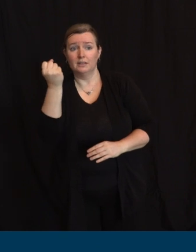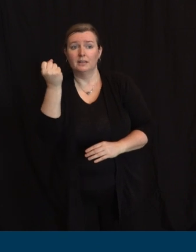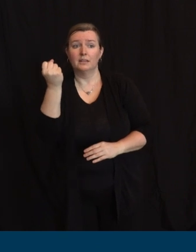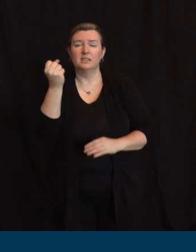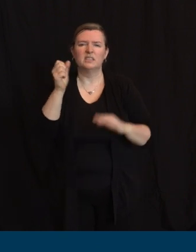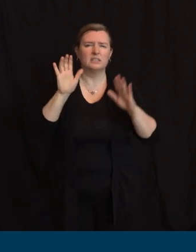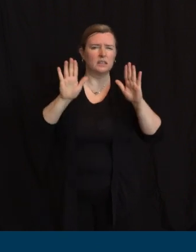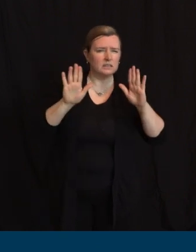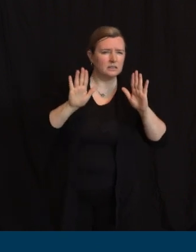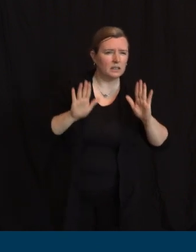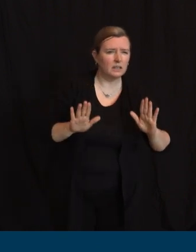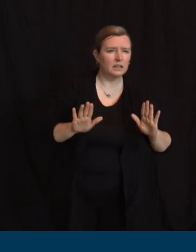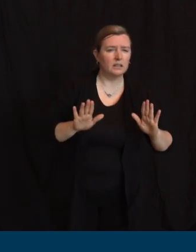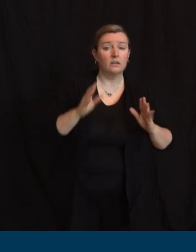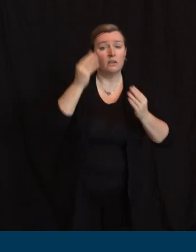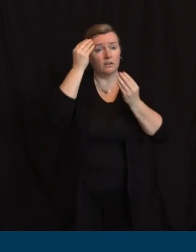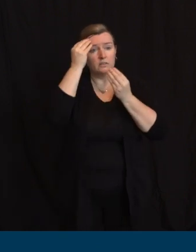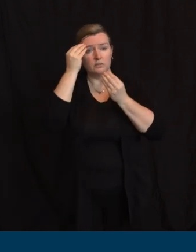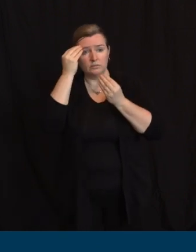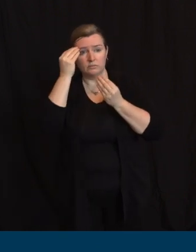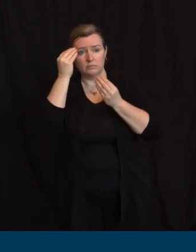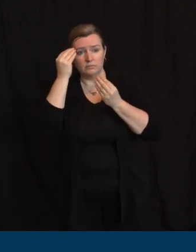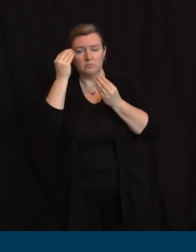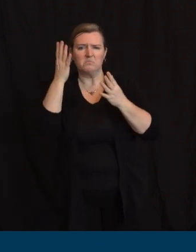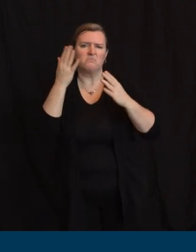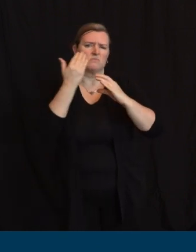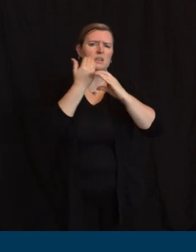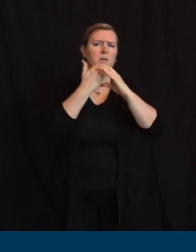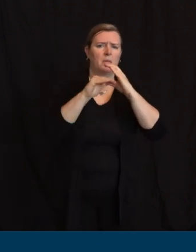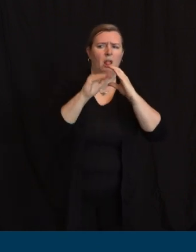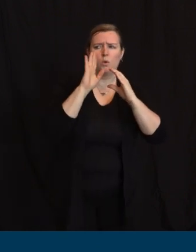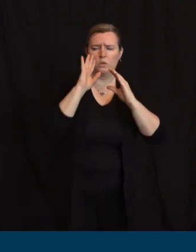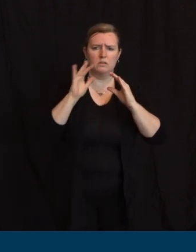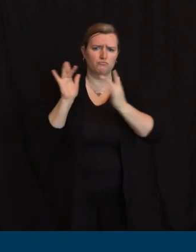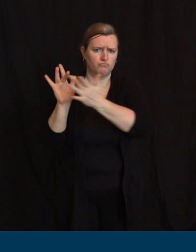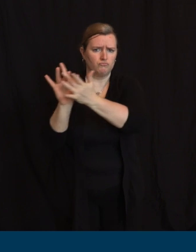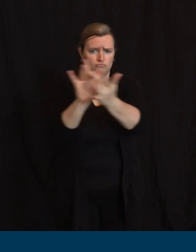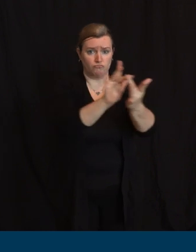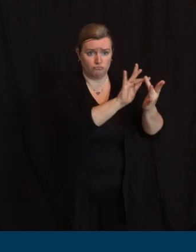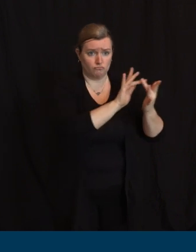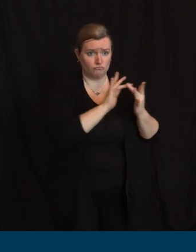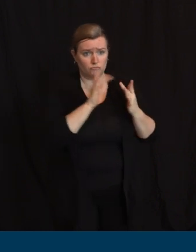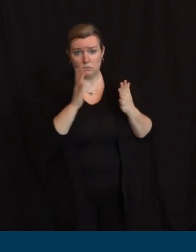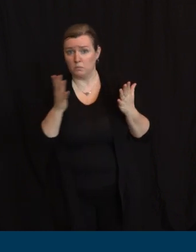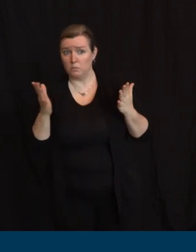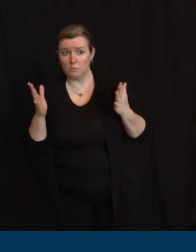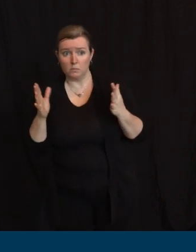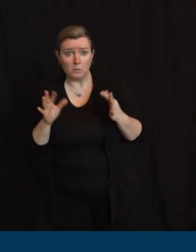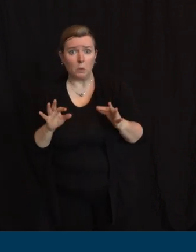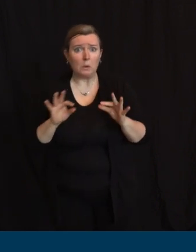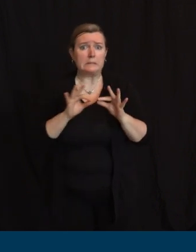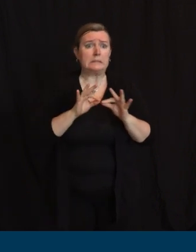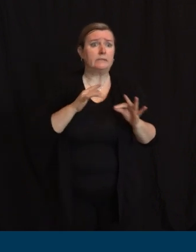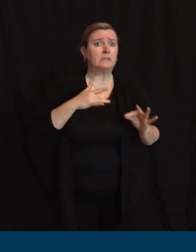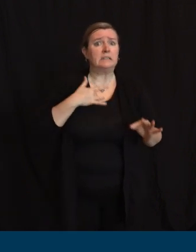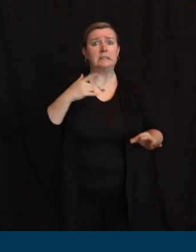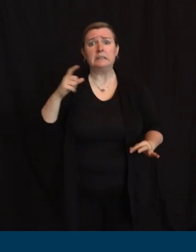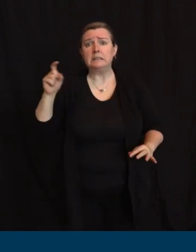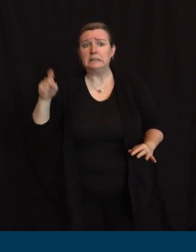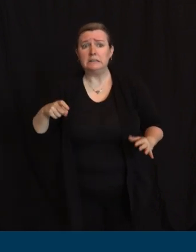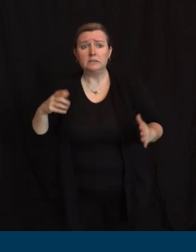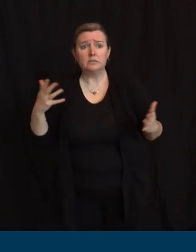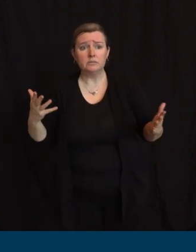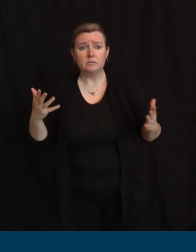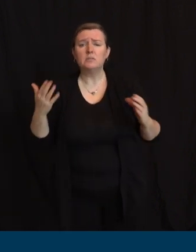realities on Sunday, unless we think, the group of us think it is meaningful to meet even by telephone, in which case we'll let you